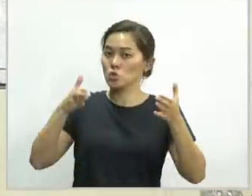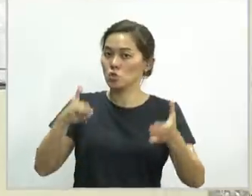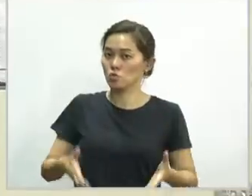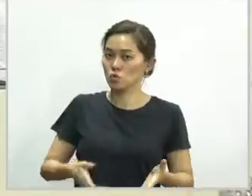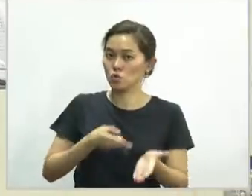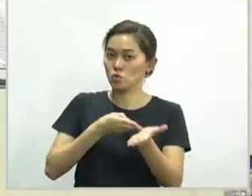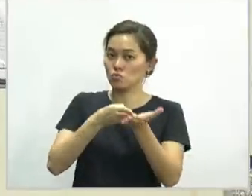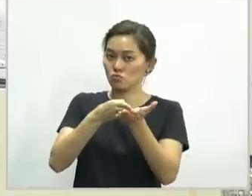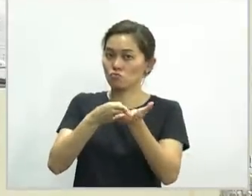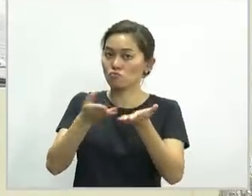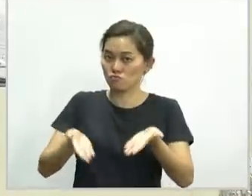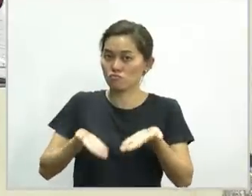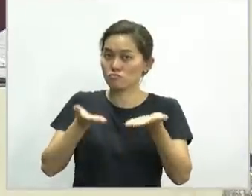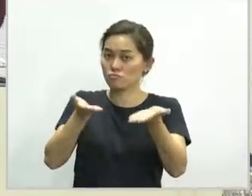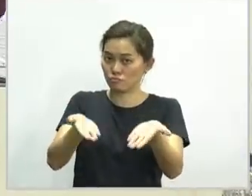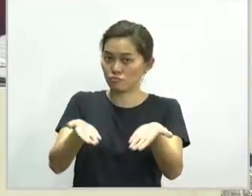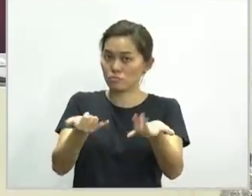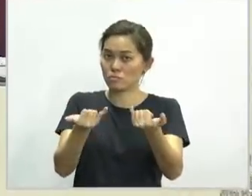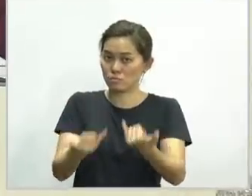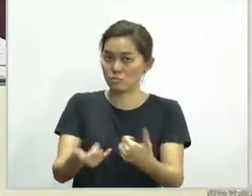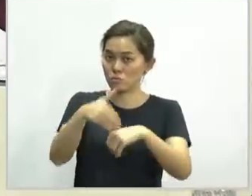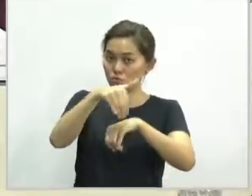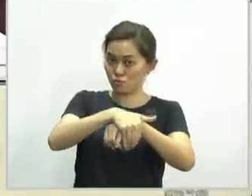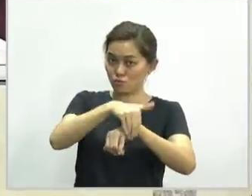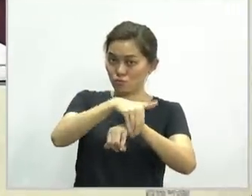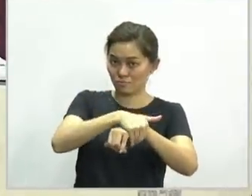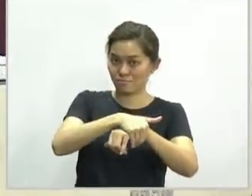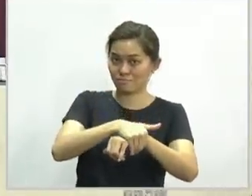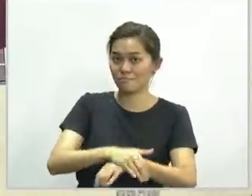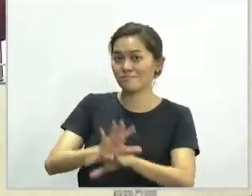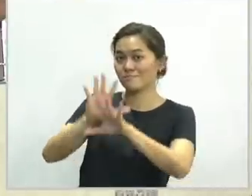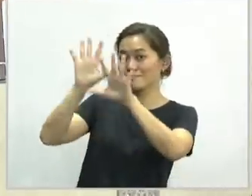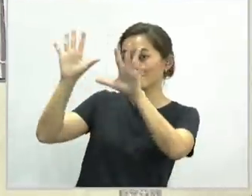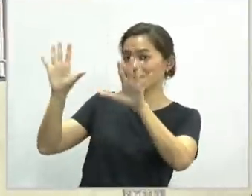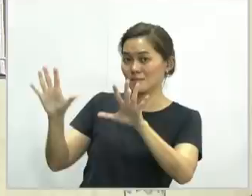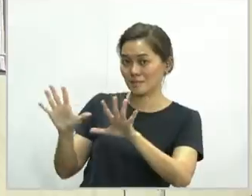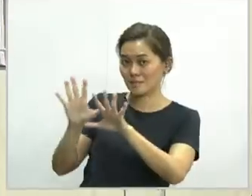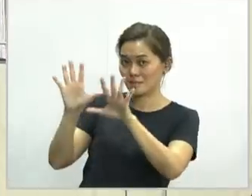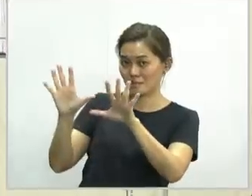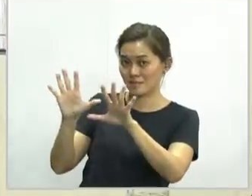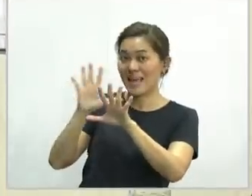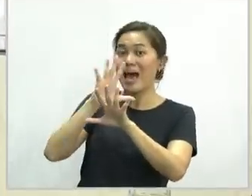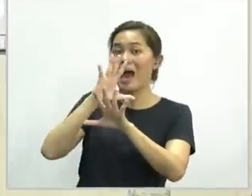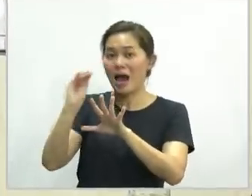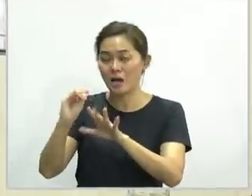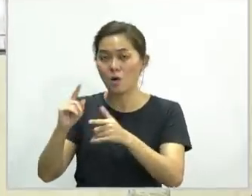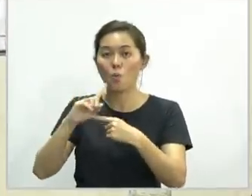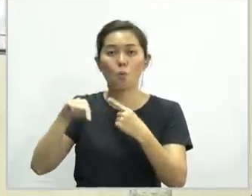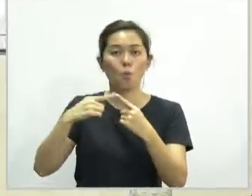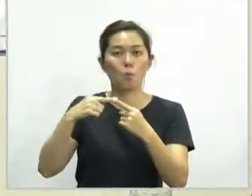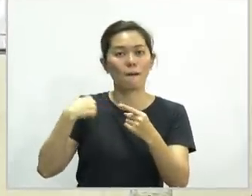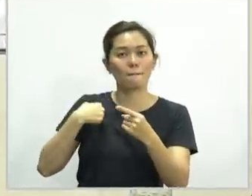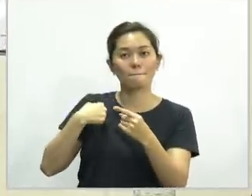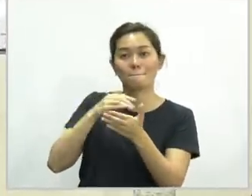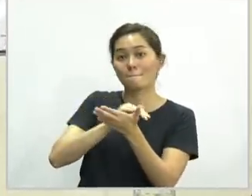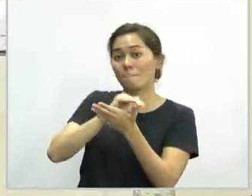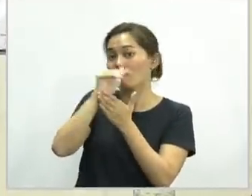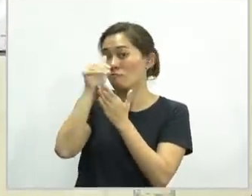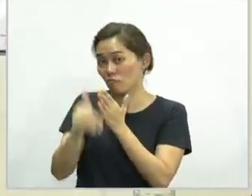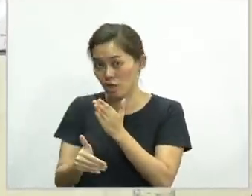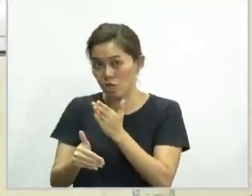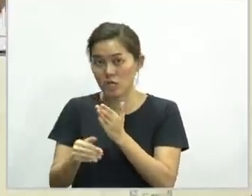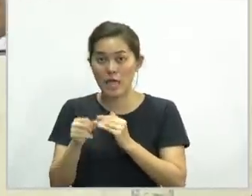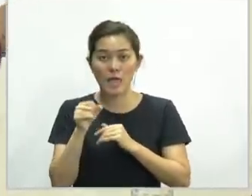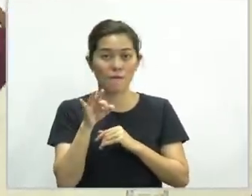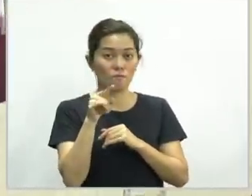you tonight, Sunday. And then when I've concluded, if